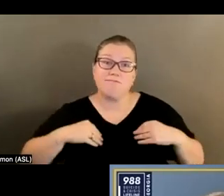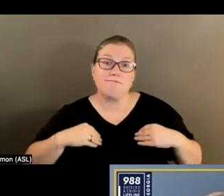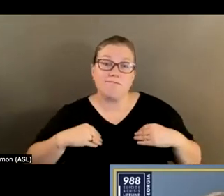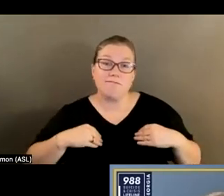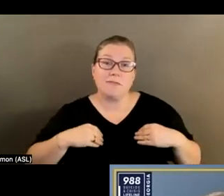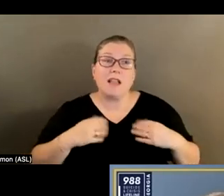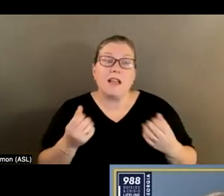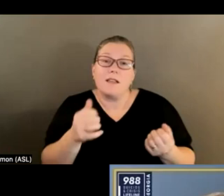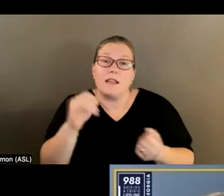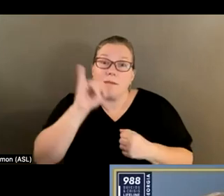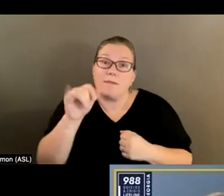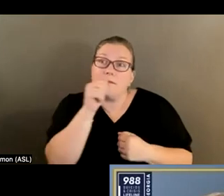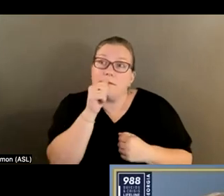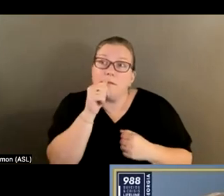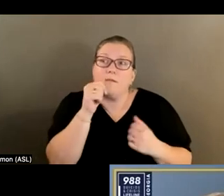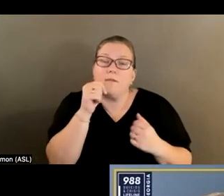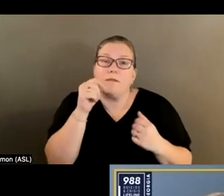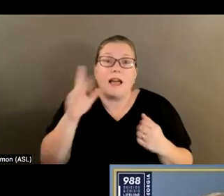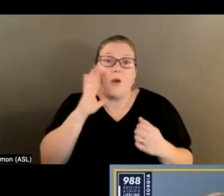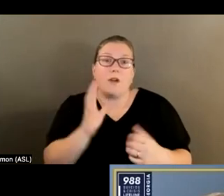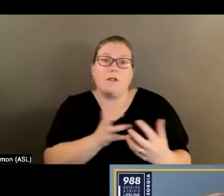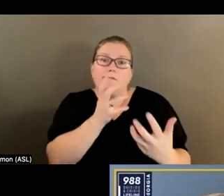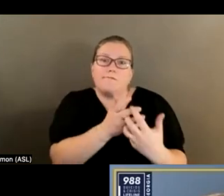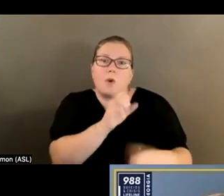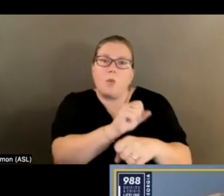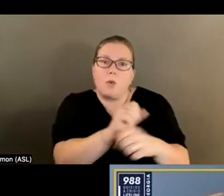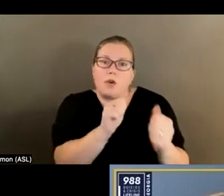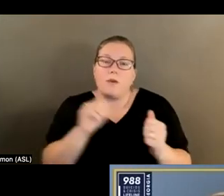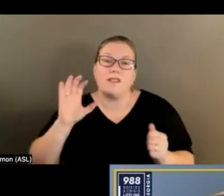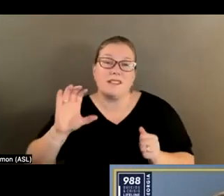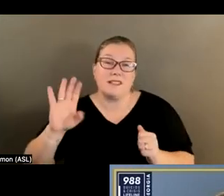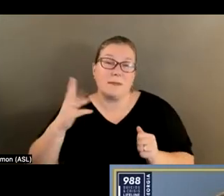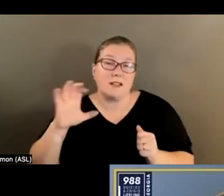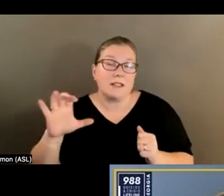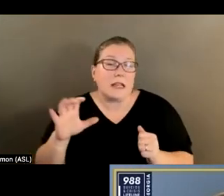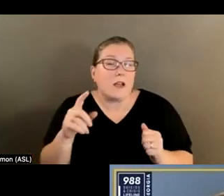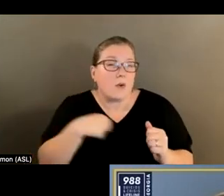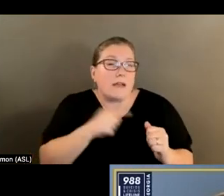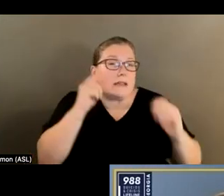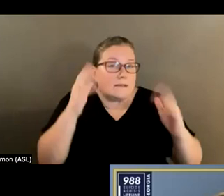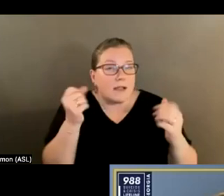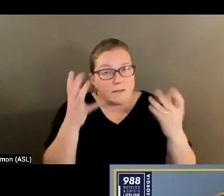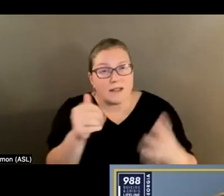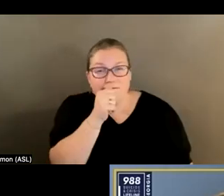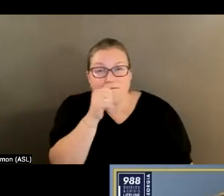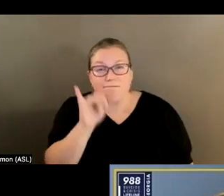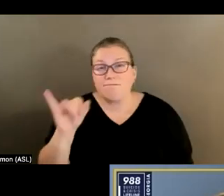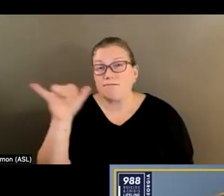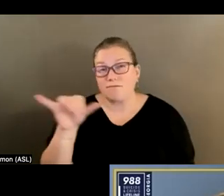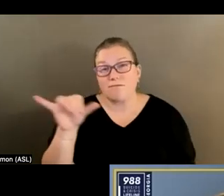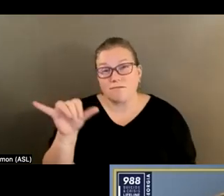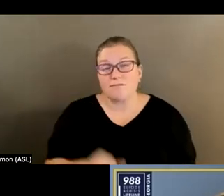with the CCBHC are expected. And so, again, we look forward